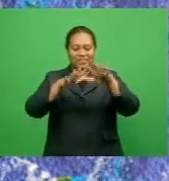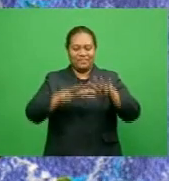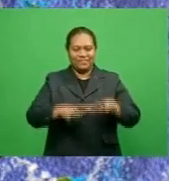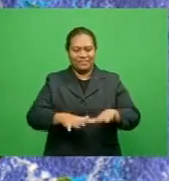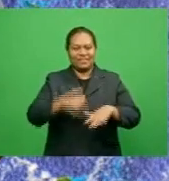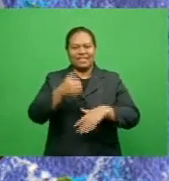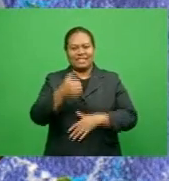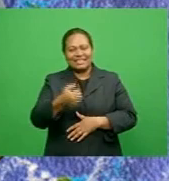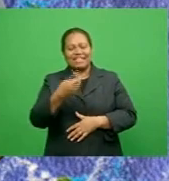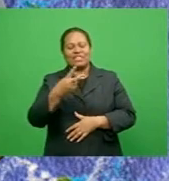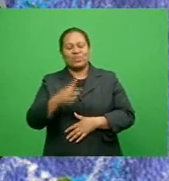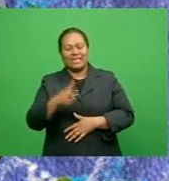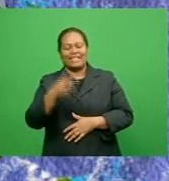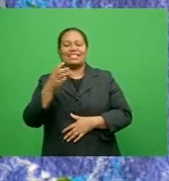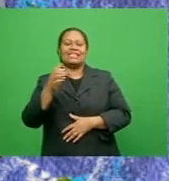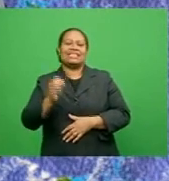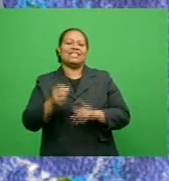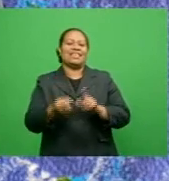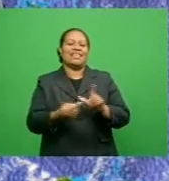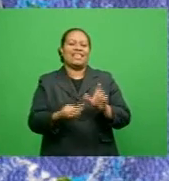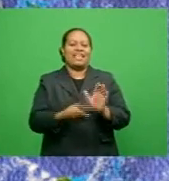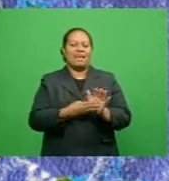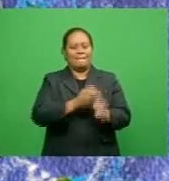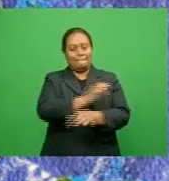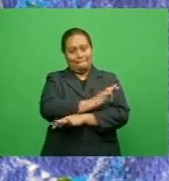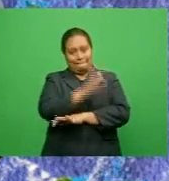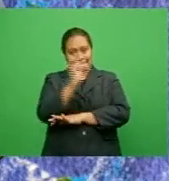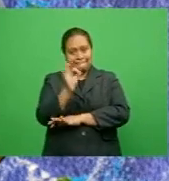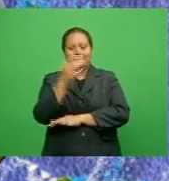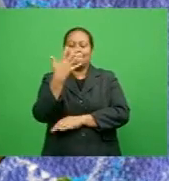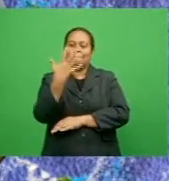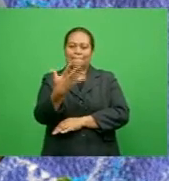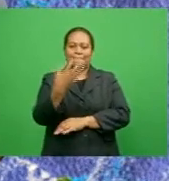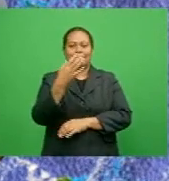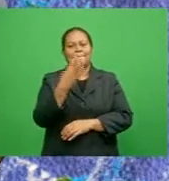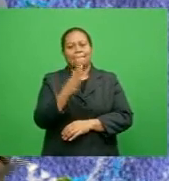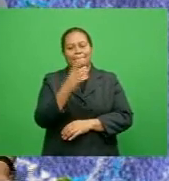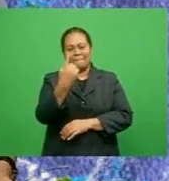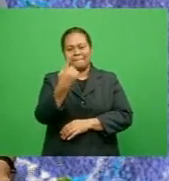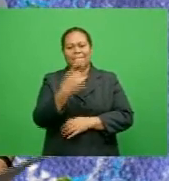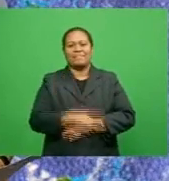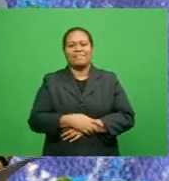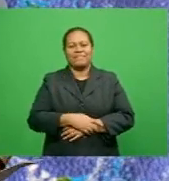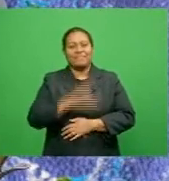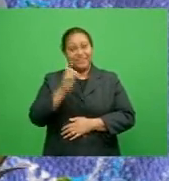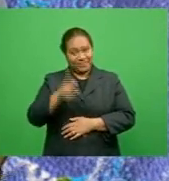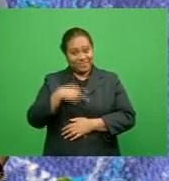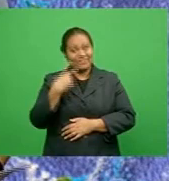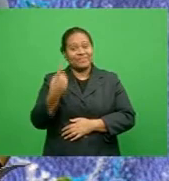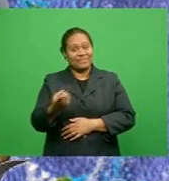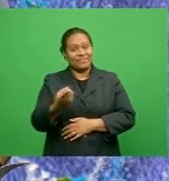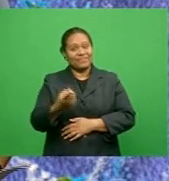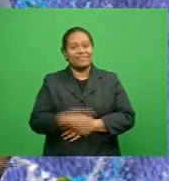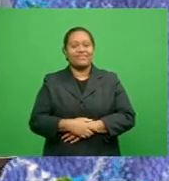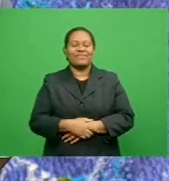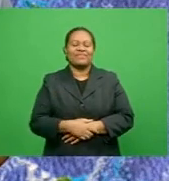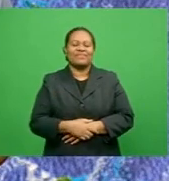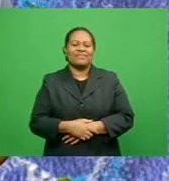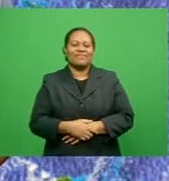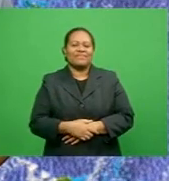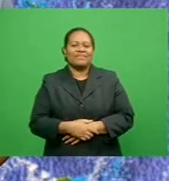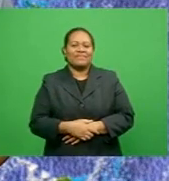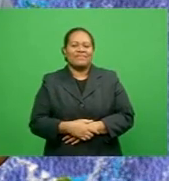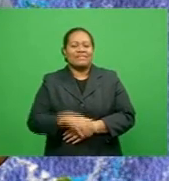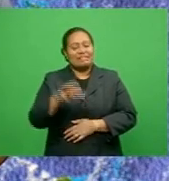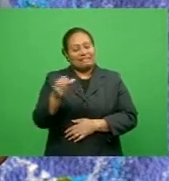at 6:20 a.m. Sunrise will be at 5:41. For tomorrow, so here's the deal.